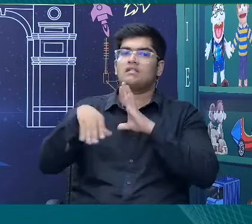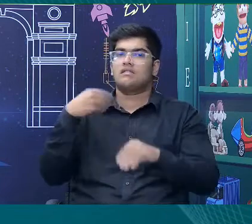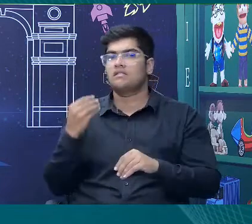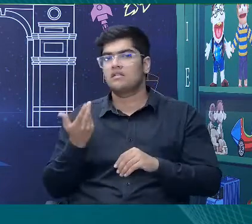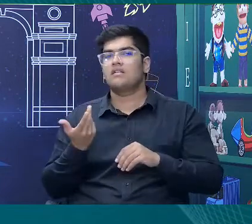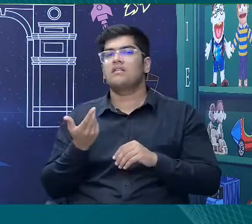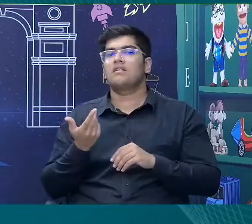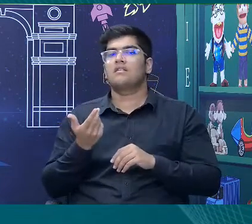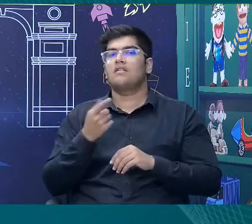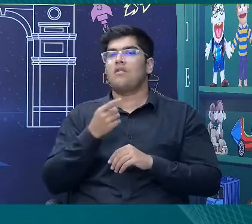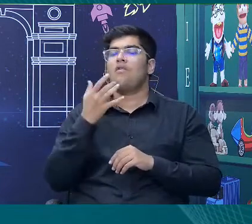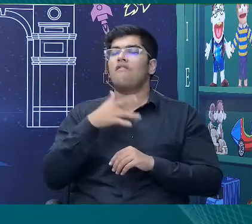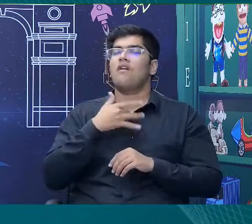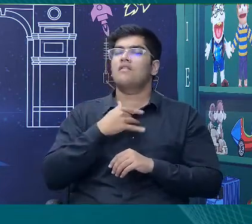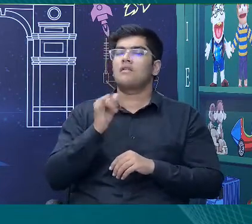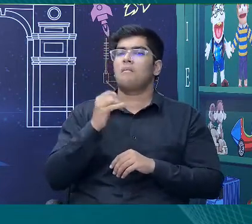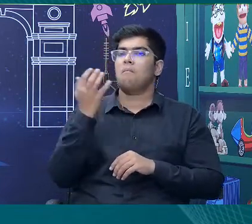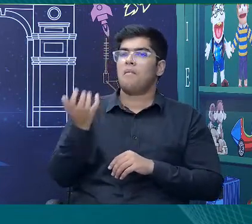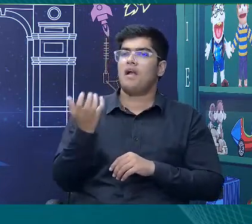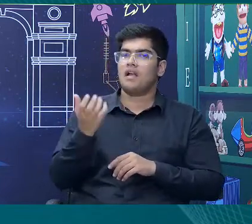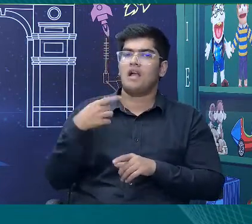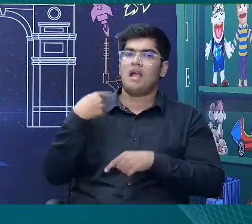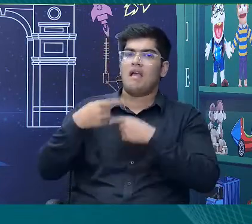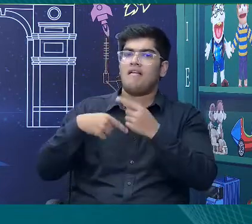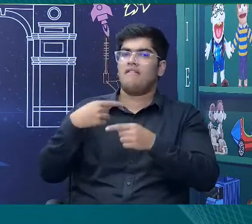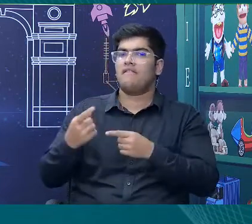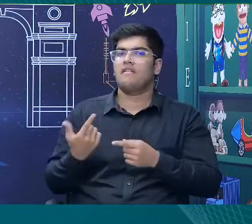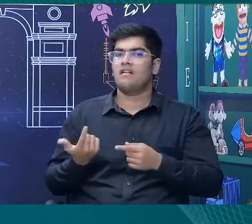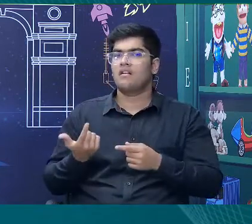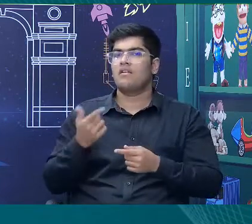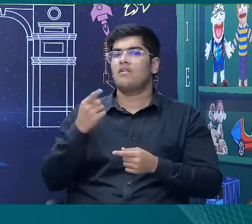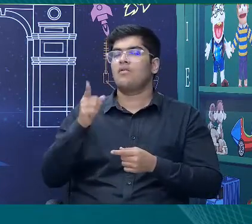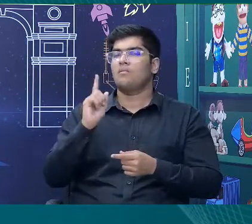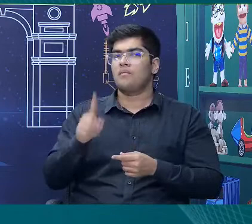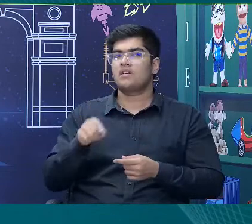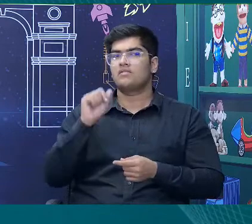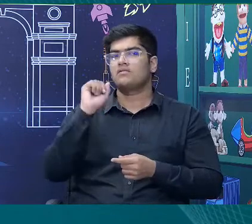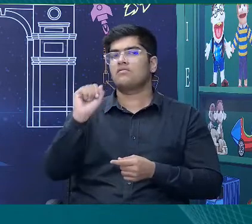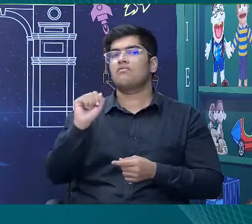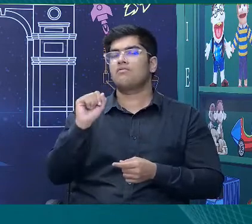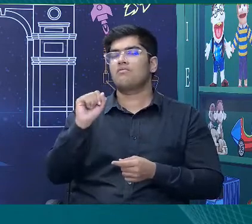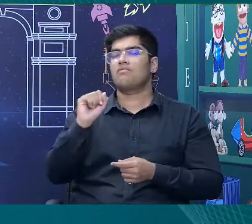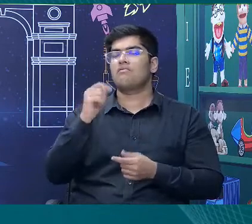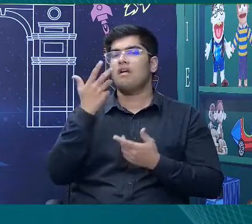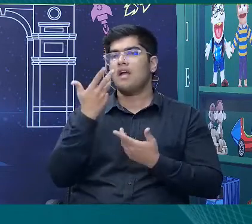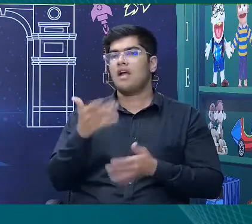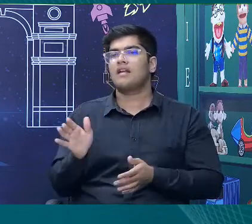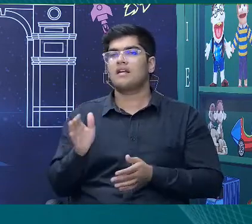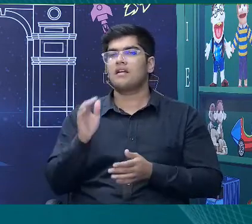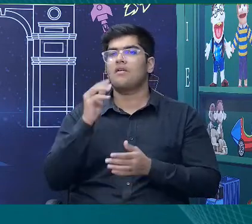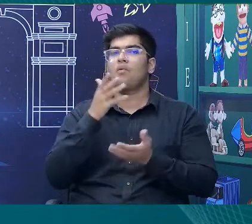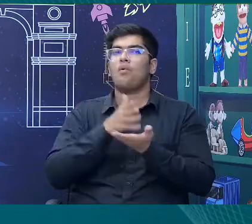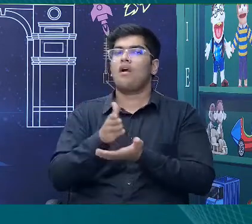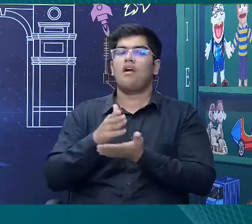stealing. He relies on, you know, some means to earn his livelihood, whatever they are, and he has you know, no hope